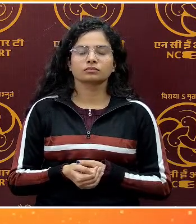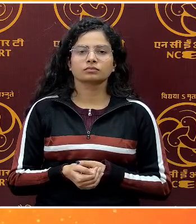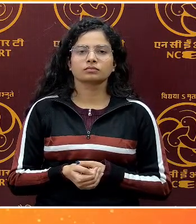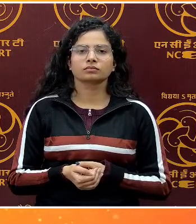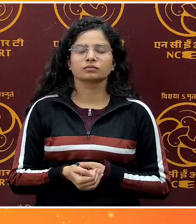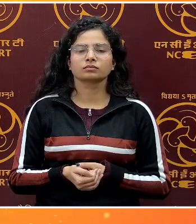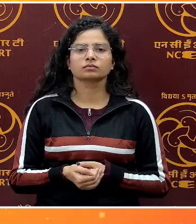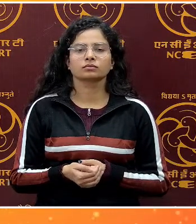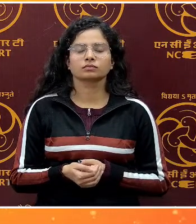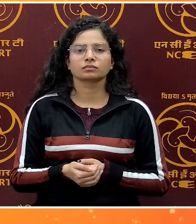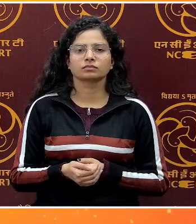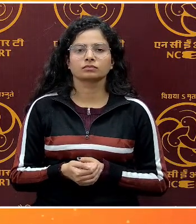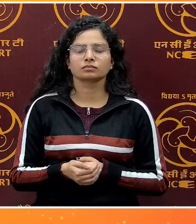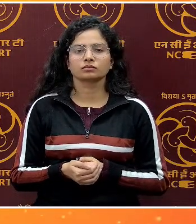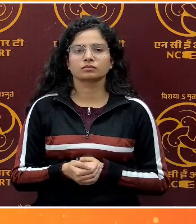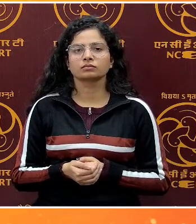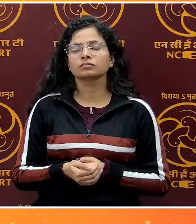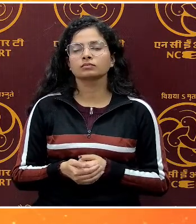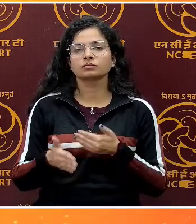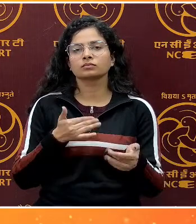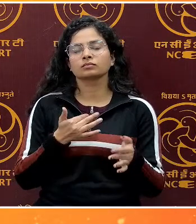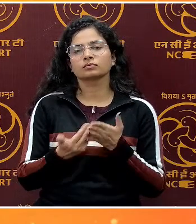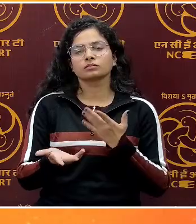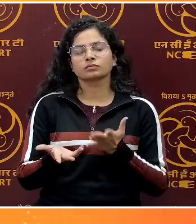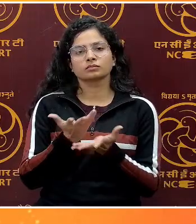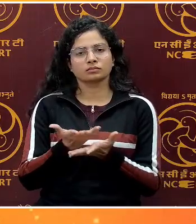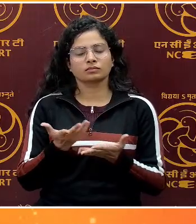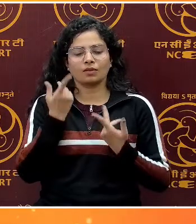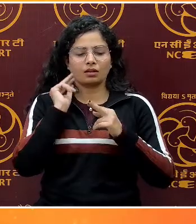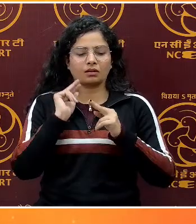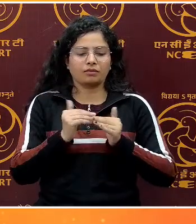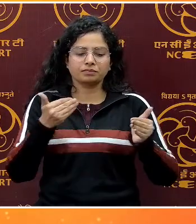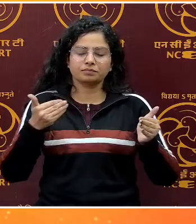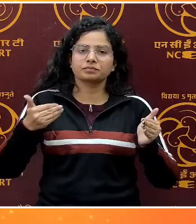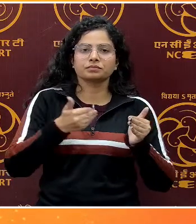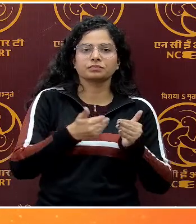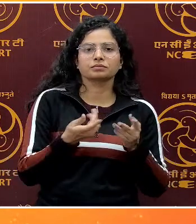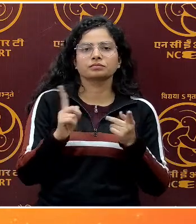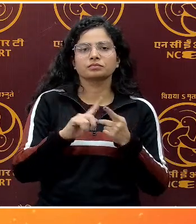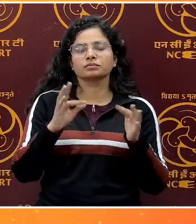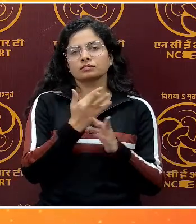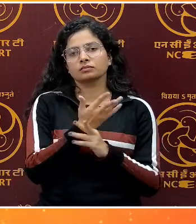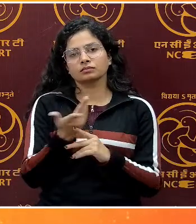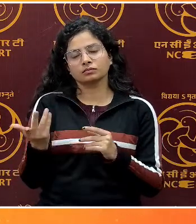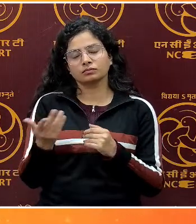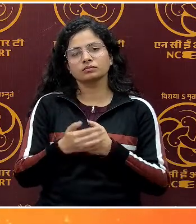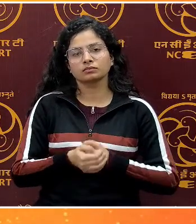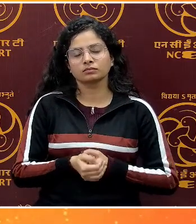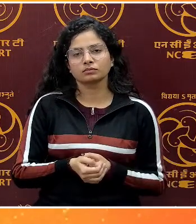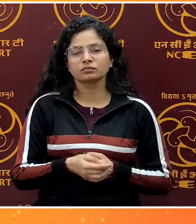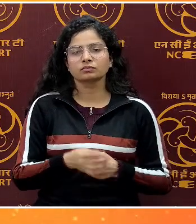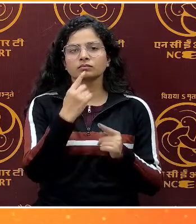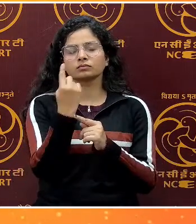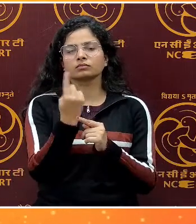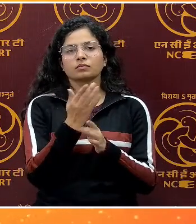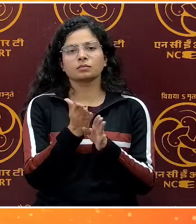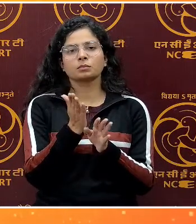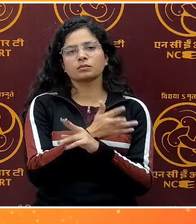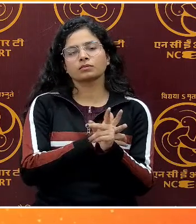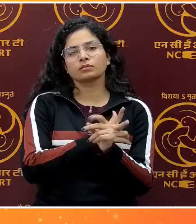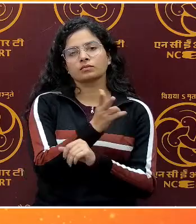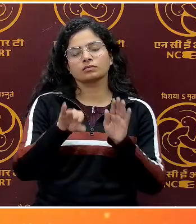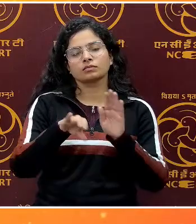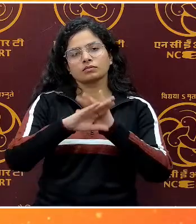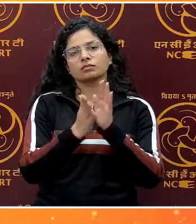to understand. Now, so when the object is close, what will happen? That is this only case. I told you there are